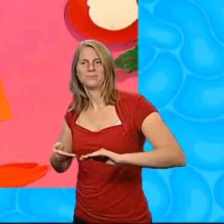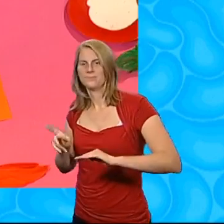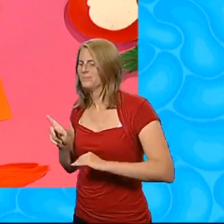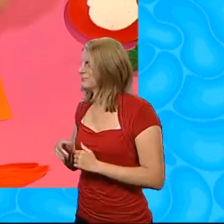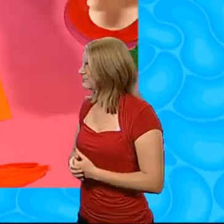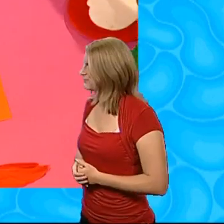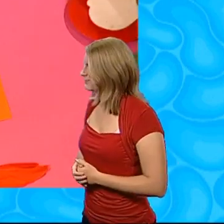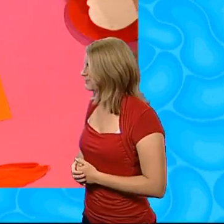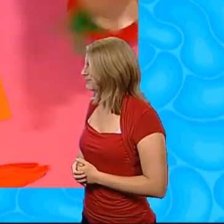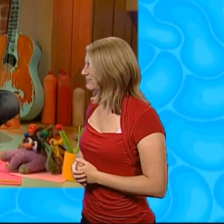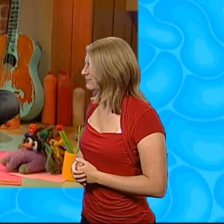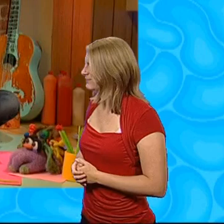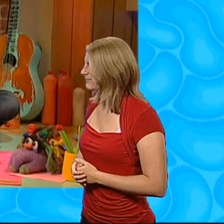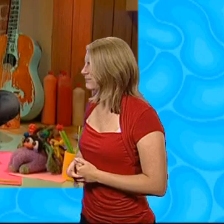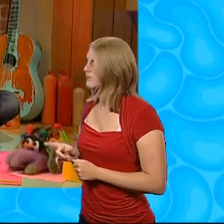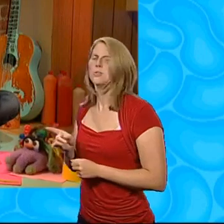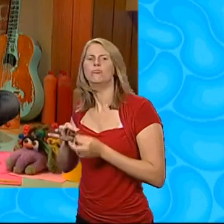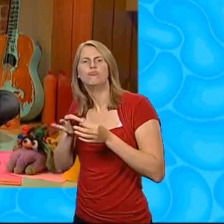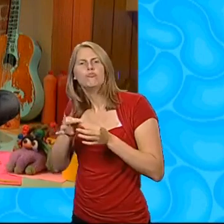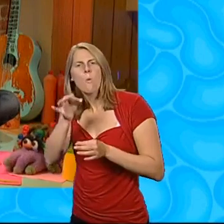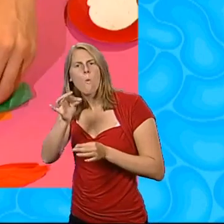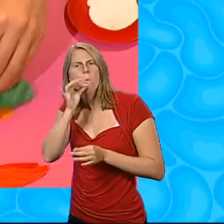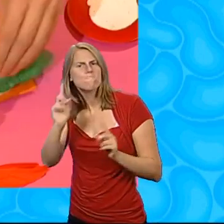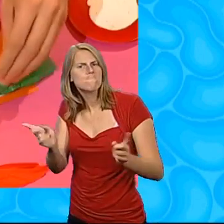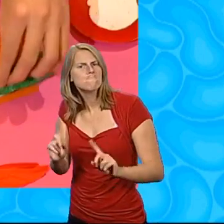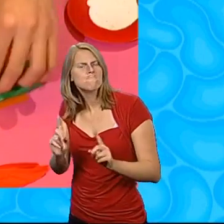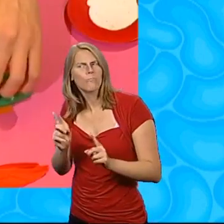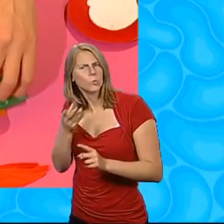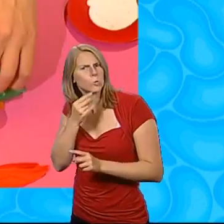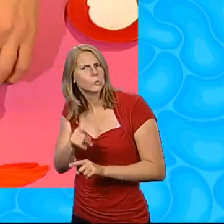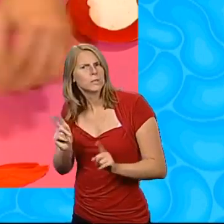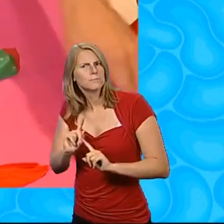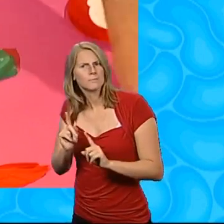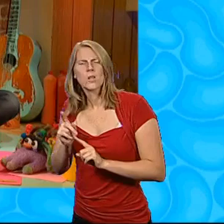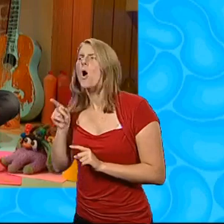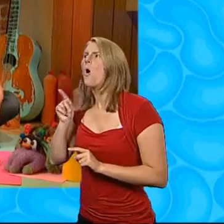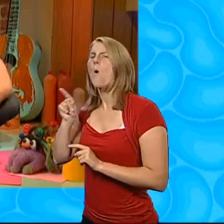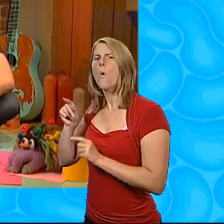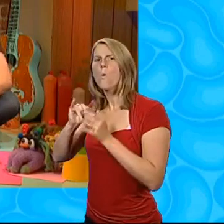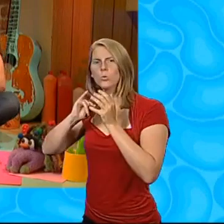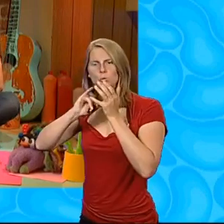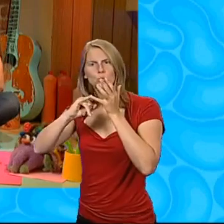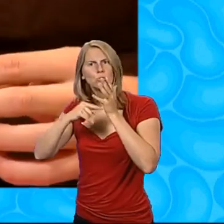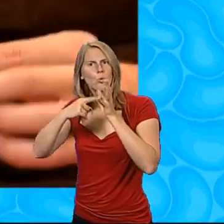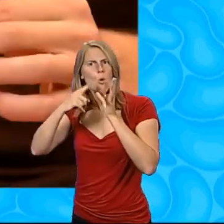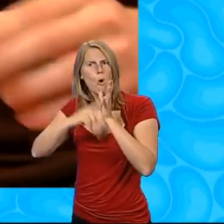Ooh. Chris, Yeah. you know I brought those straws in. Yeah. What are you going to use them for?